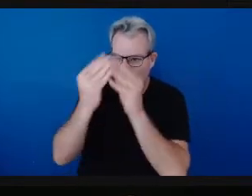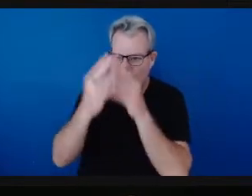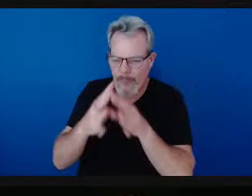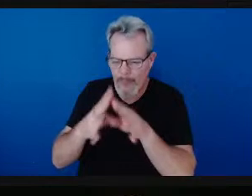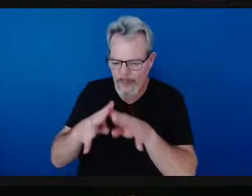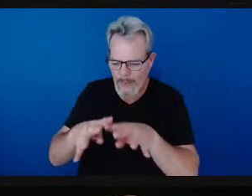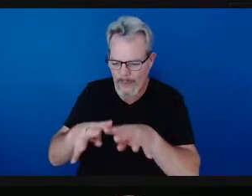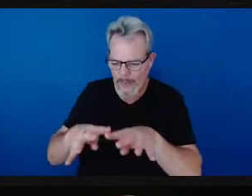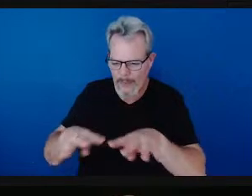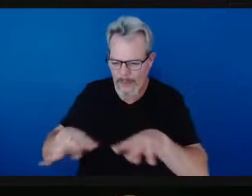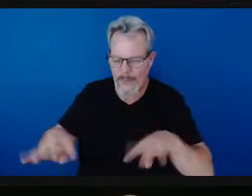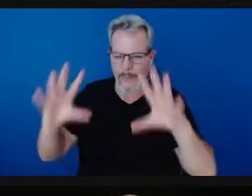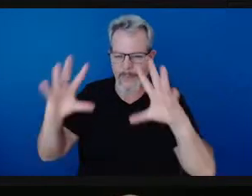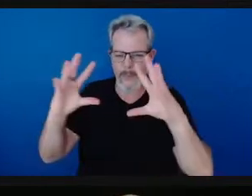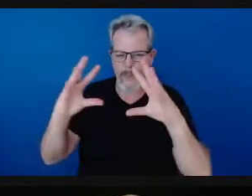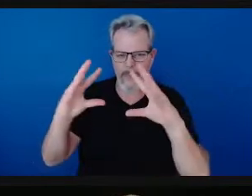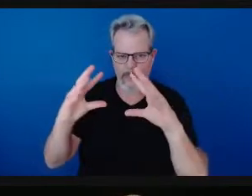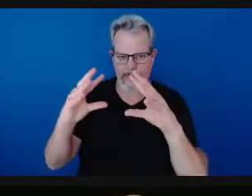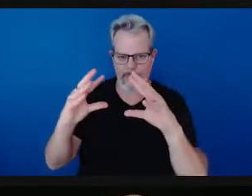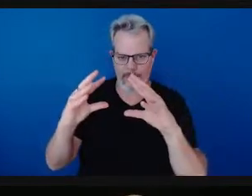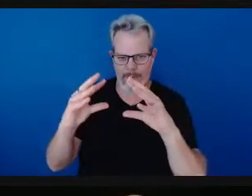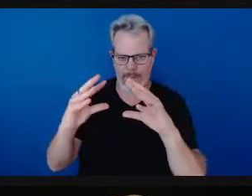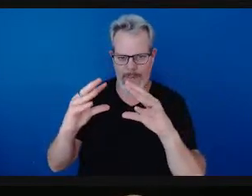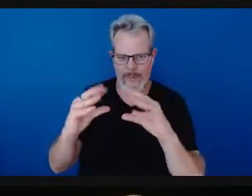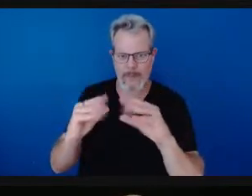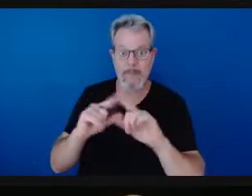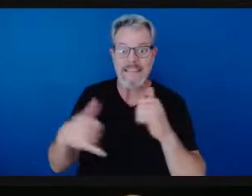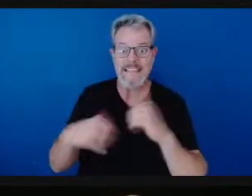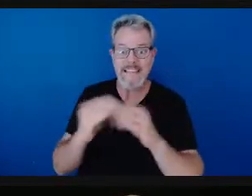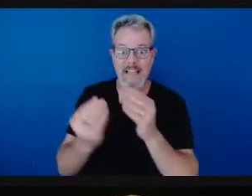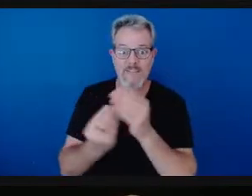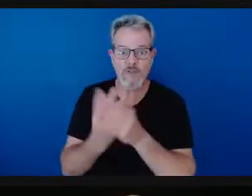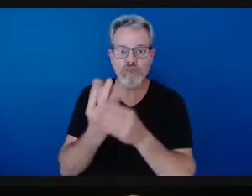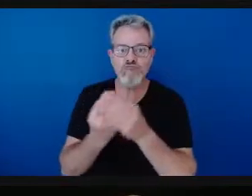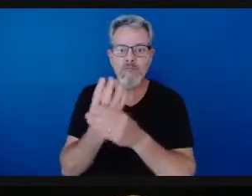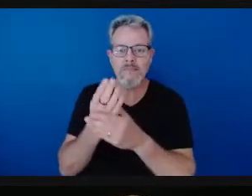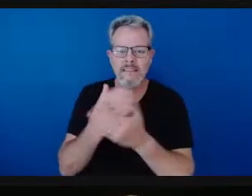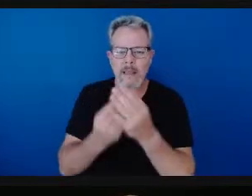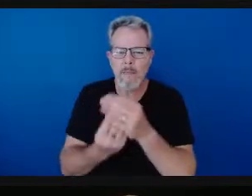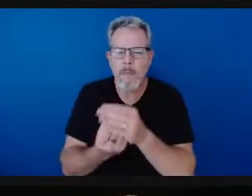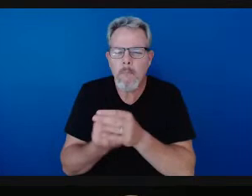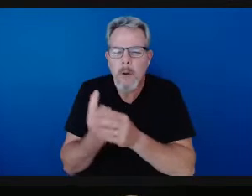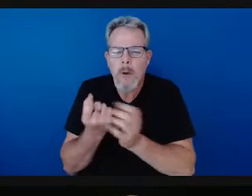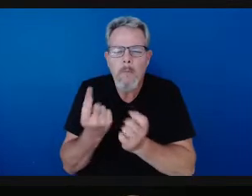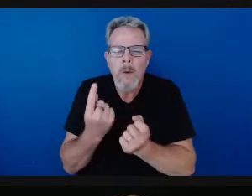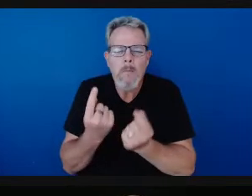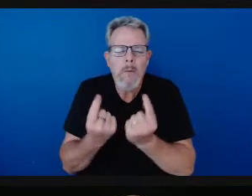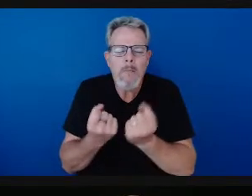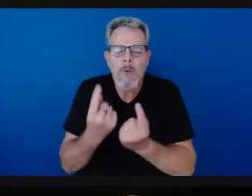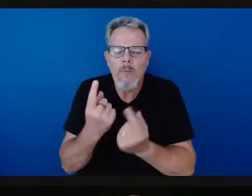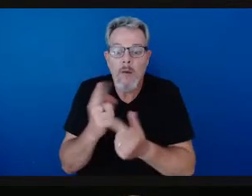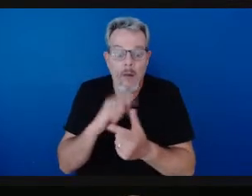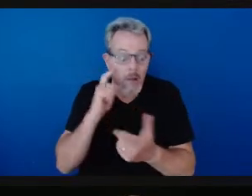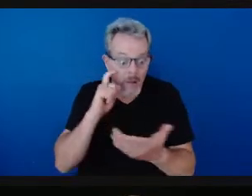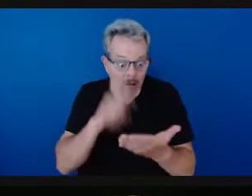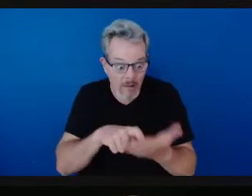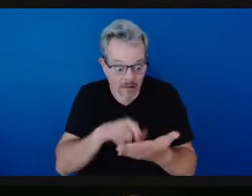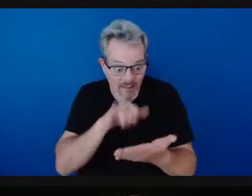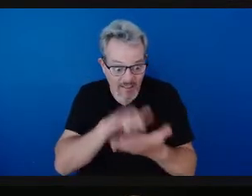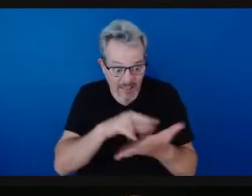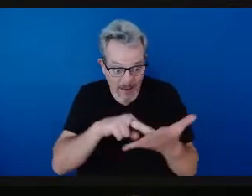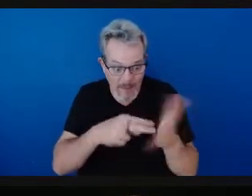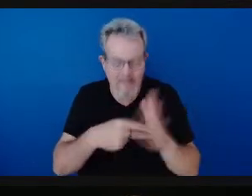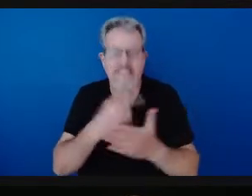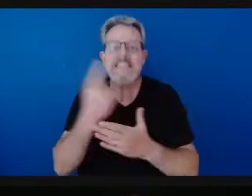inflate, even as lava is still coming out of the ground. But once you see that, then you know that you've reached that threshold where something's happening with the